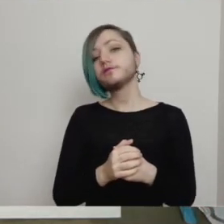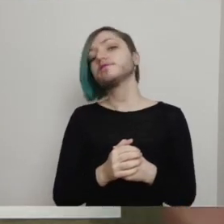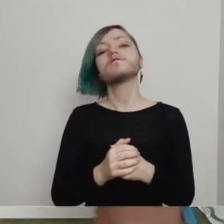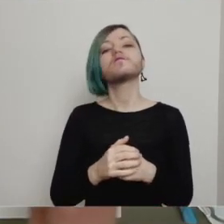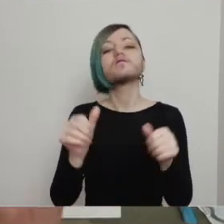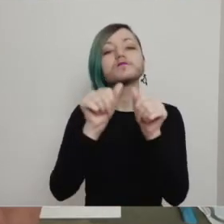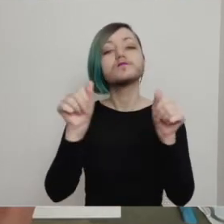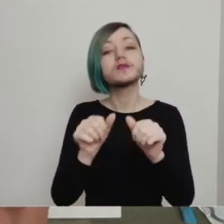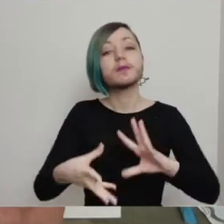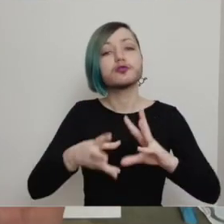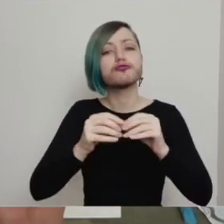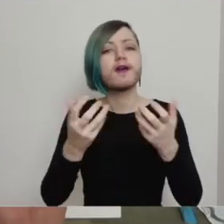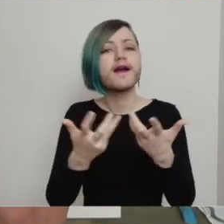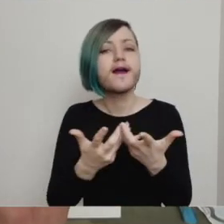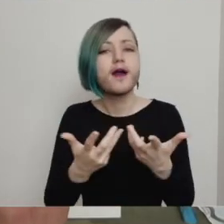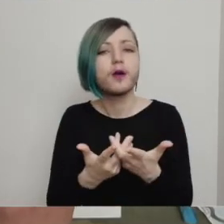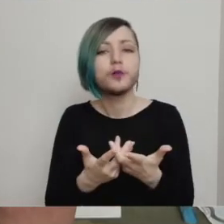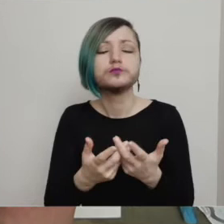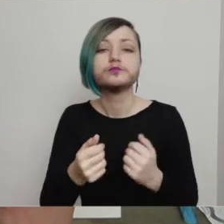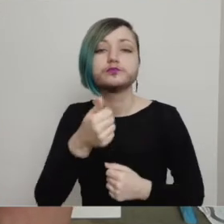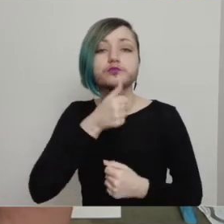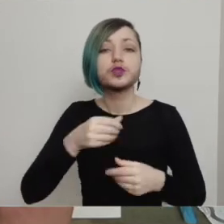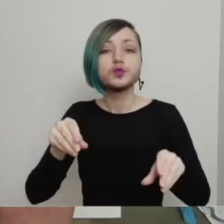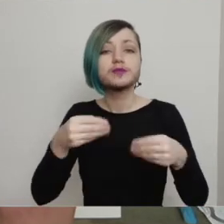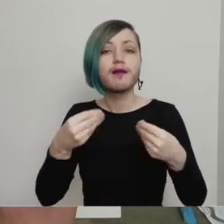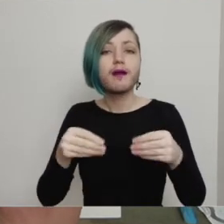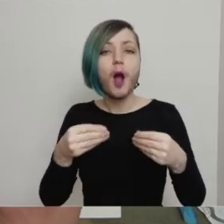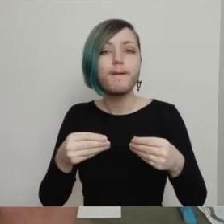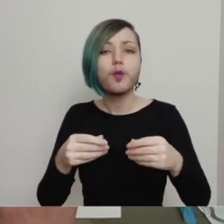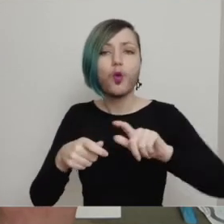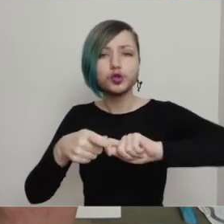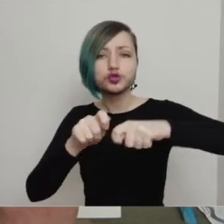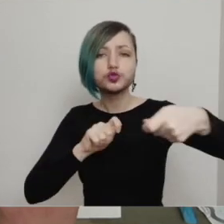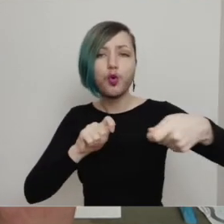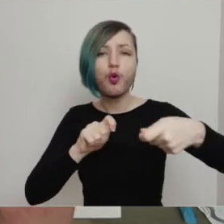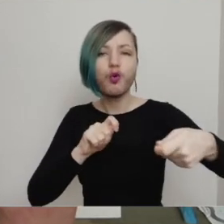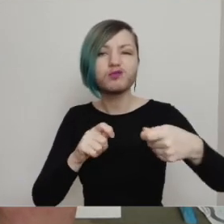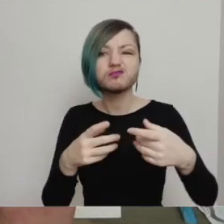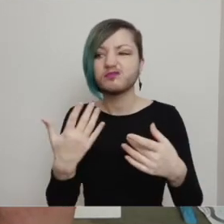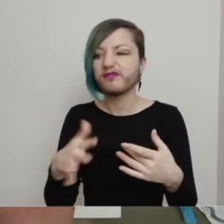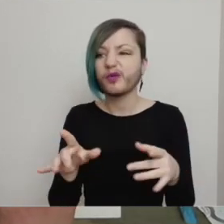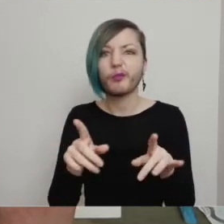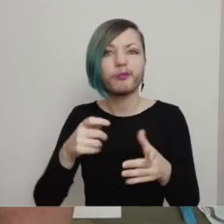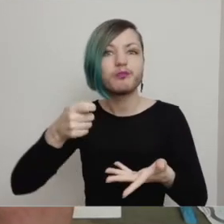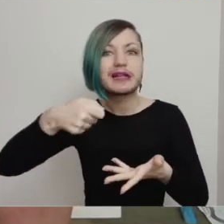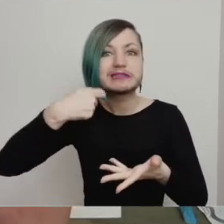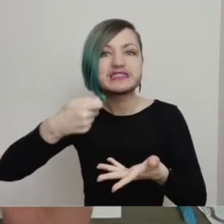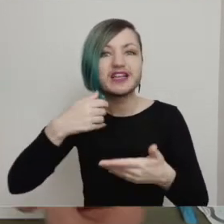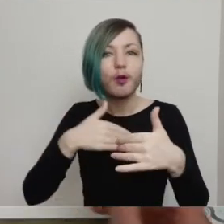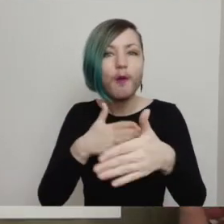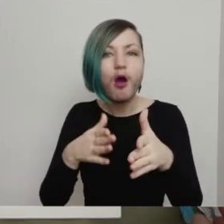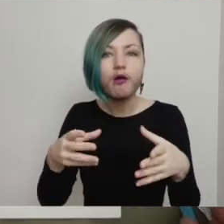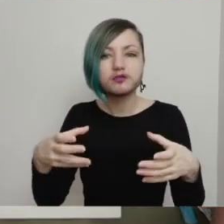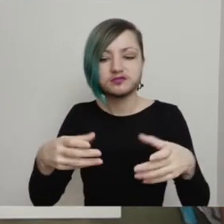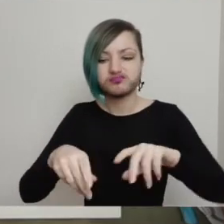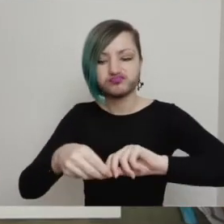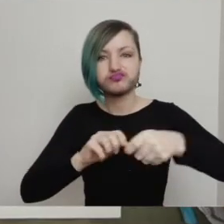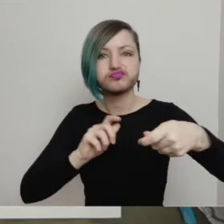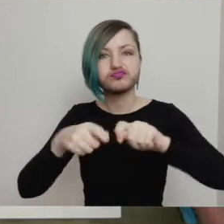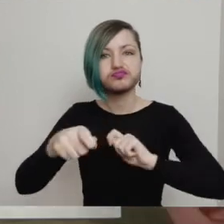shapes, is get a little bit of torn up cardboard from like a cereal packet or something,